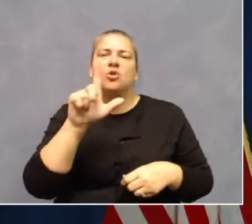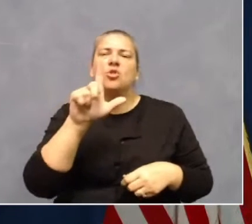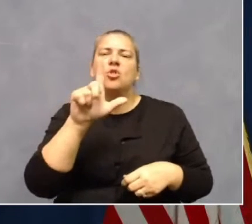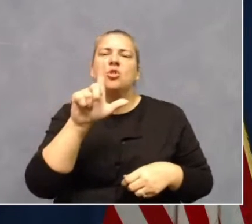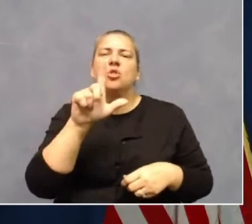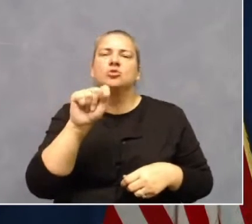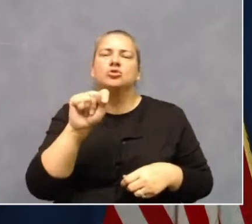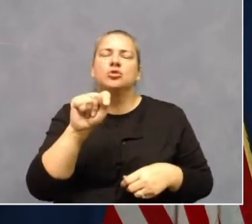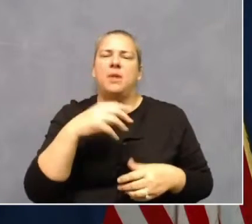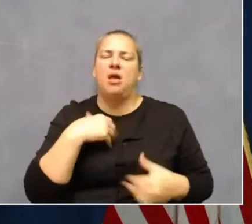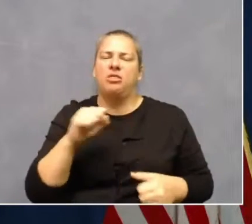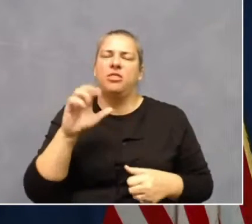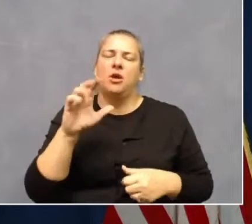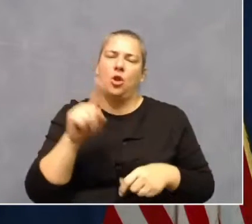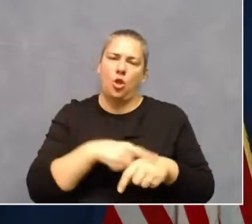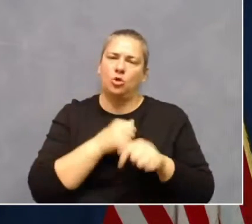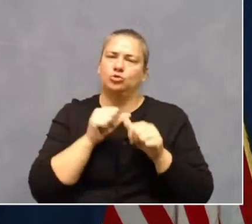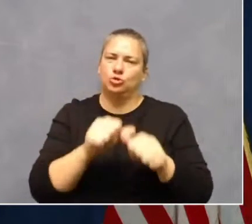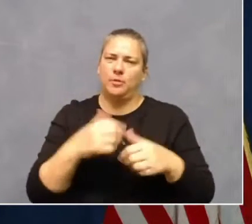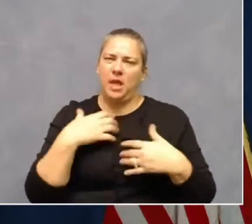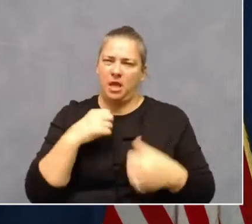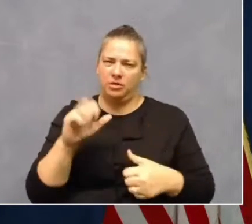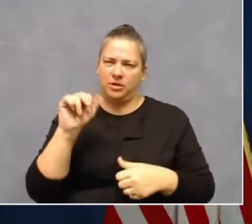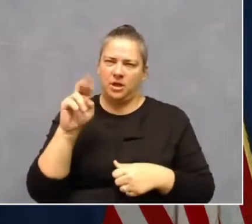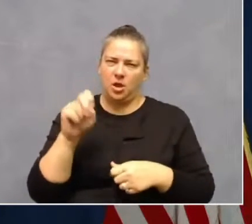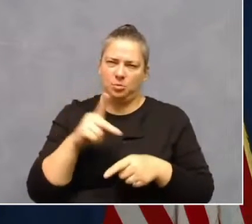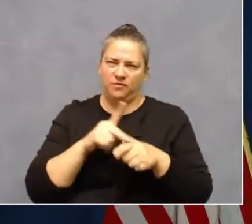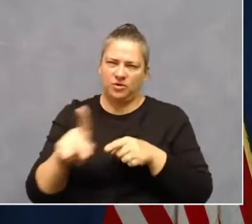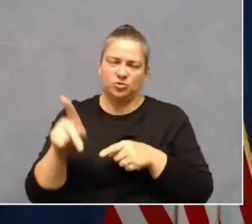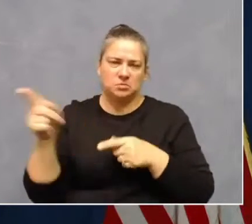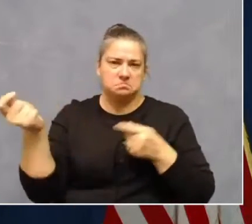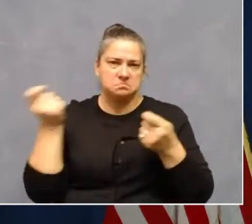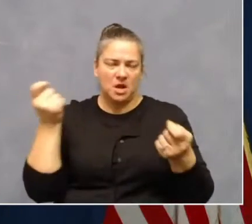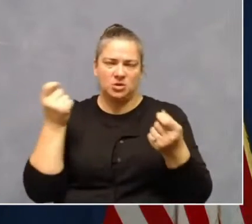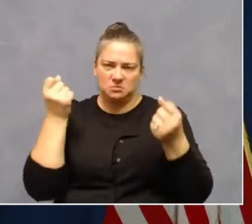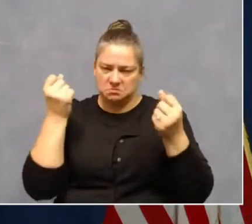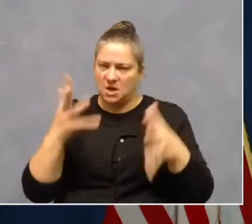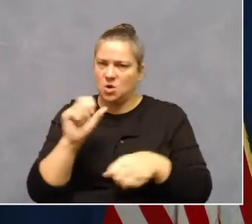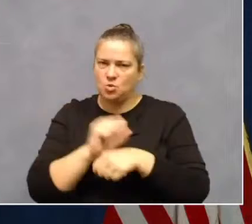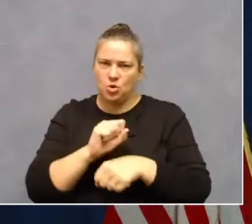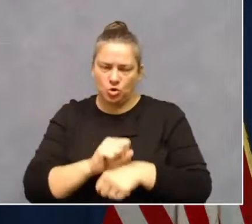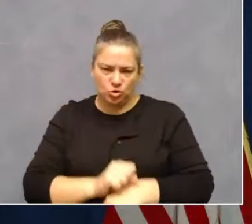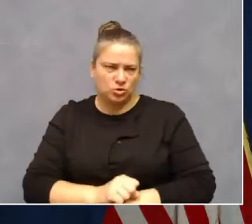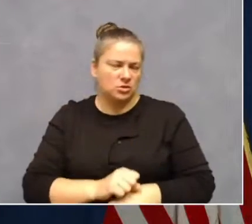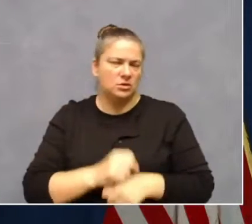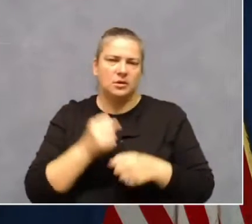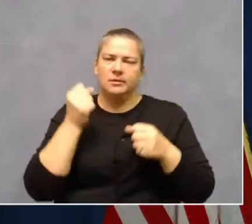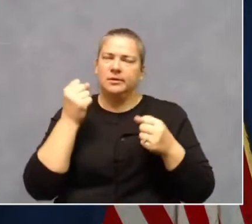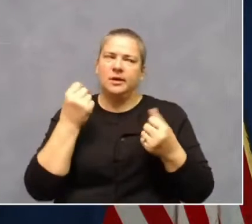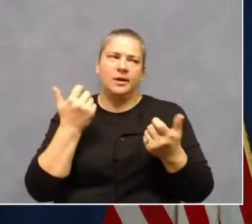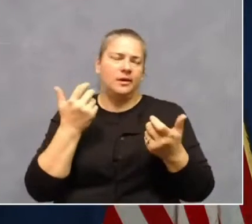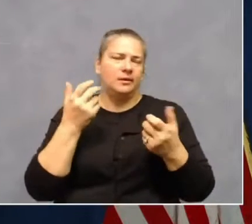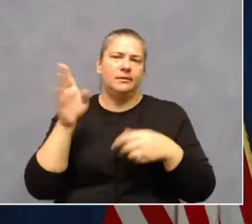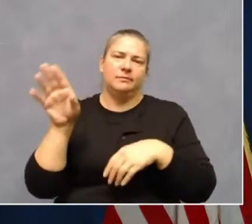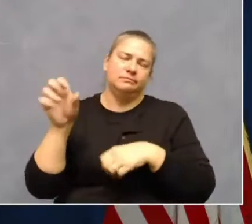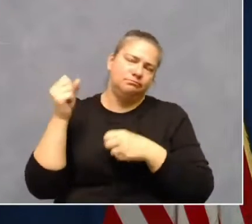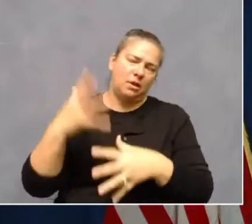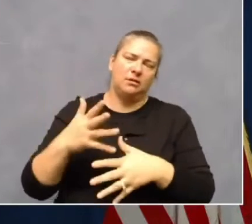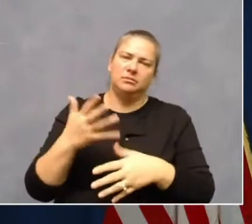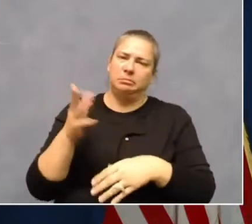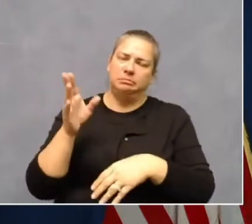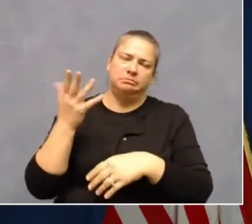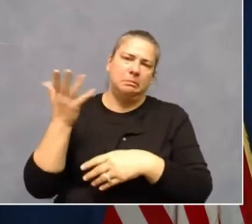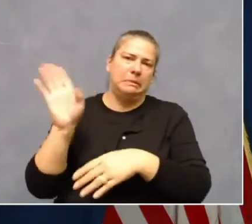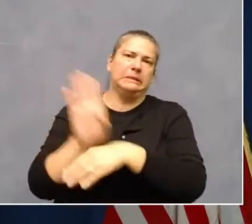healthcare professional who had managed hundreds of workers in a multi-billion-dollar business and has done a good job of putting the